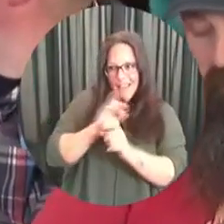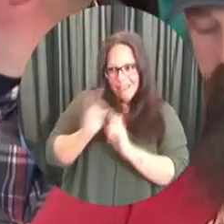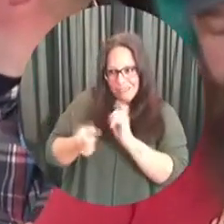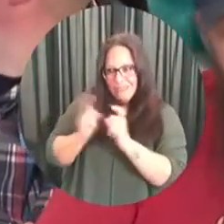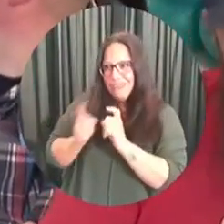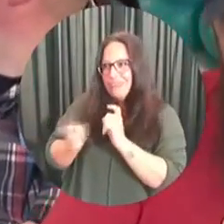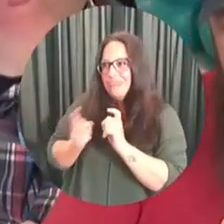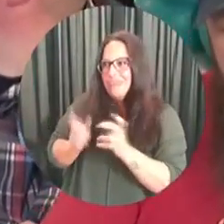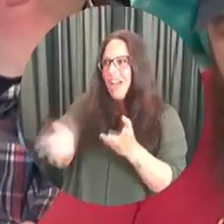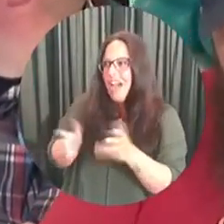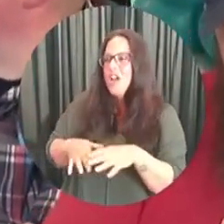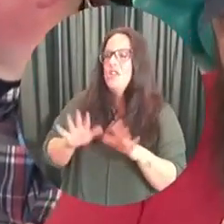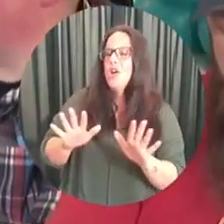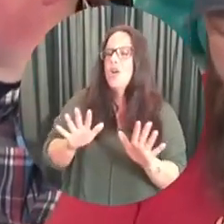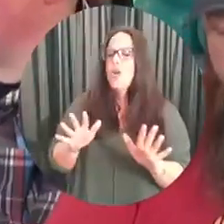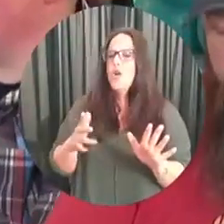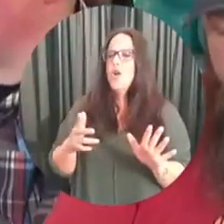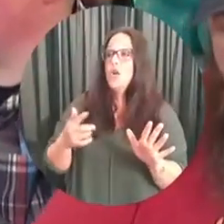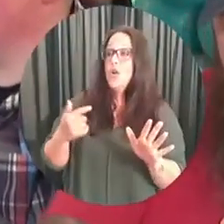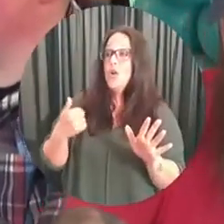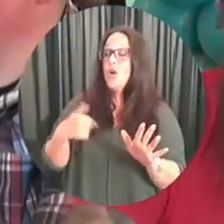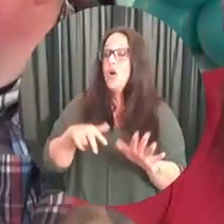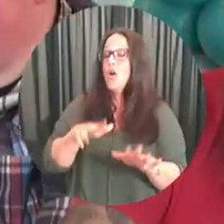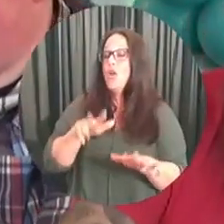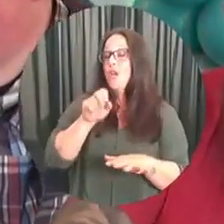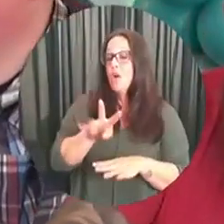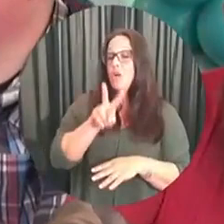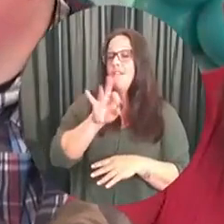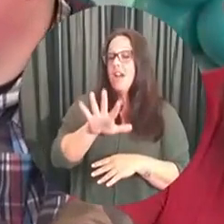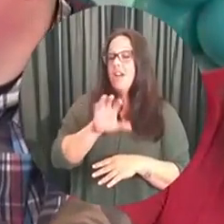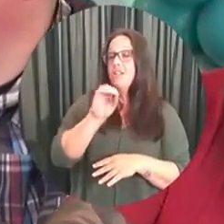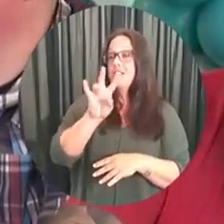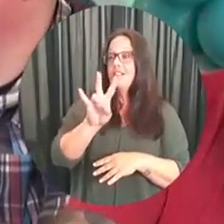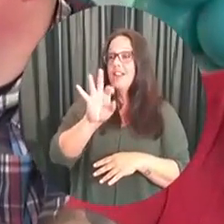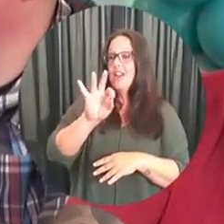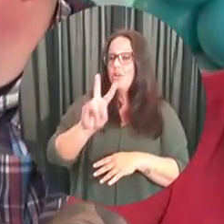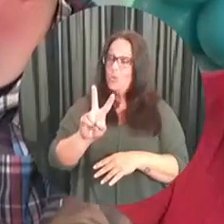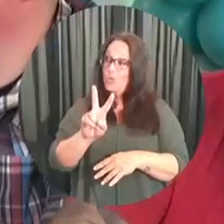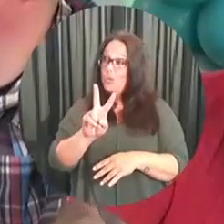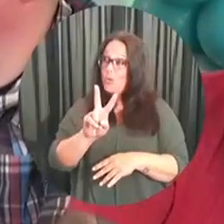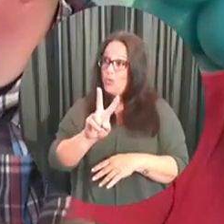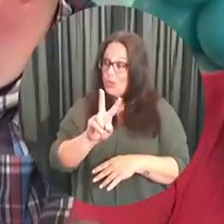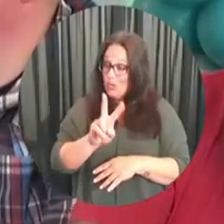so Charlie is at 304-295-0792, and Miss Michelle is at